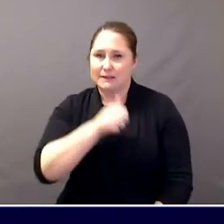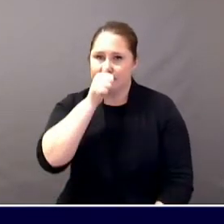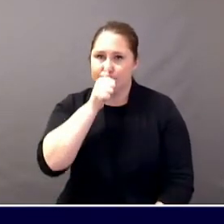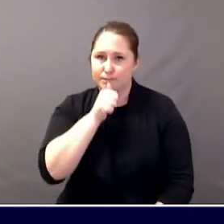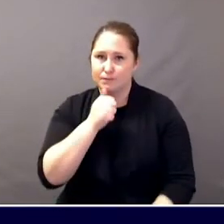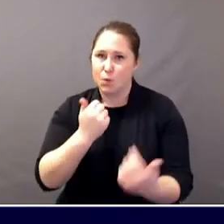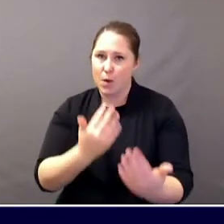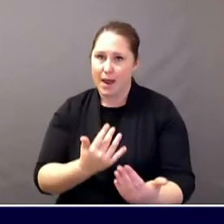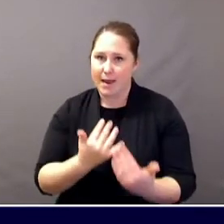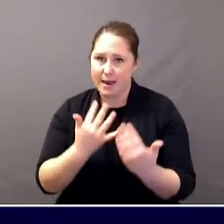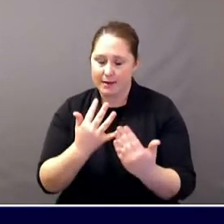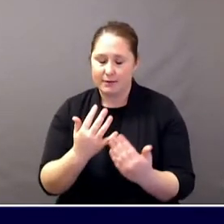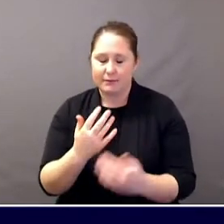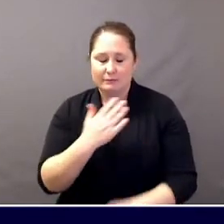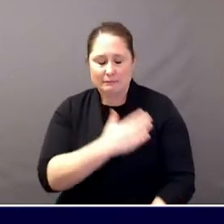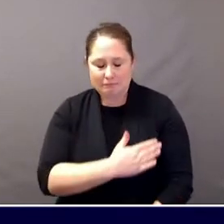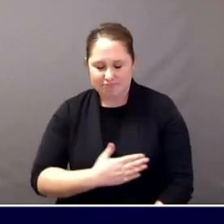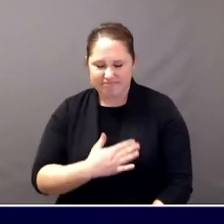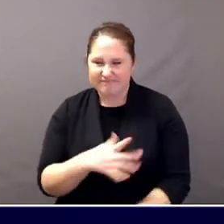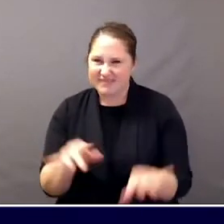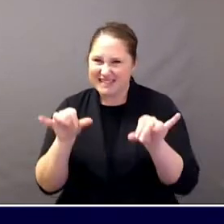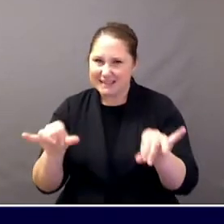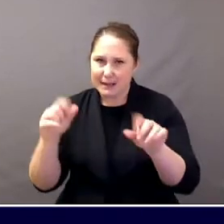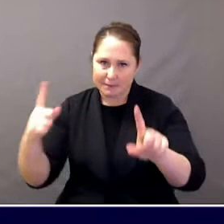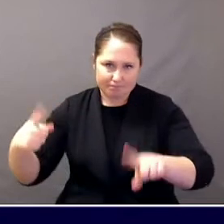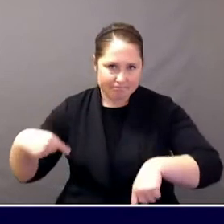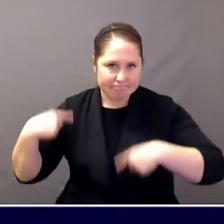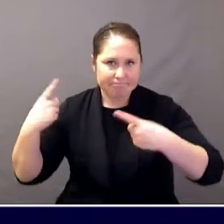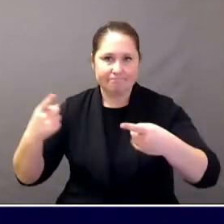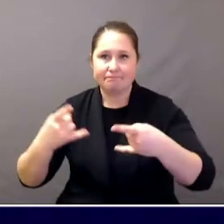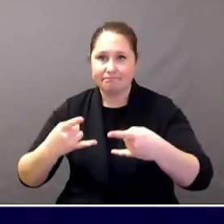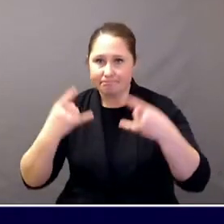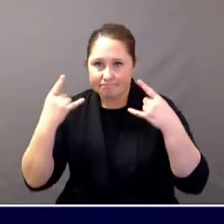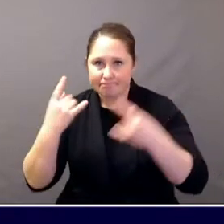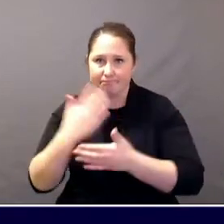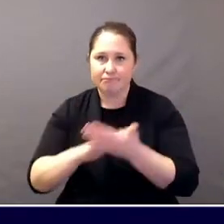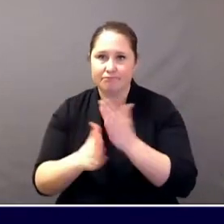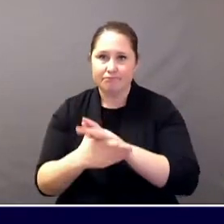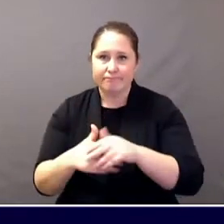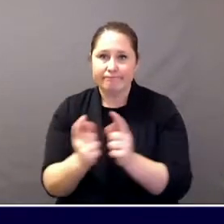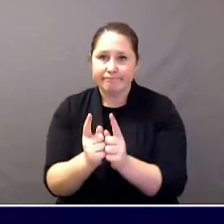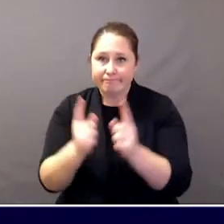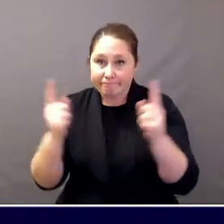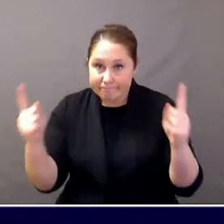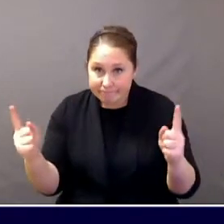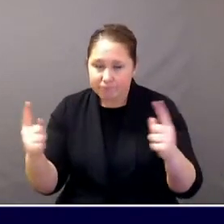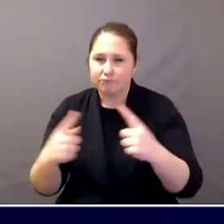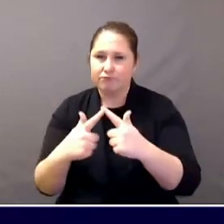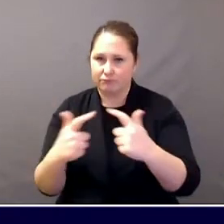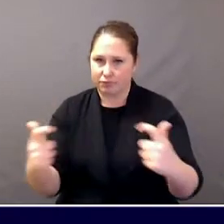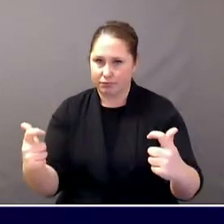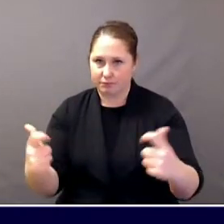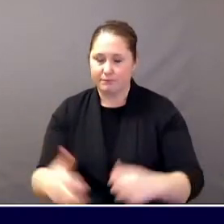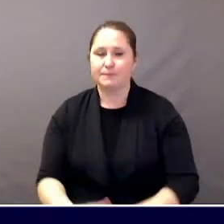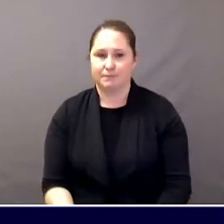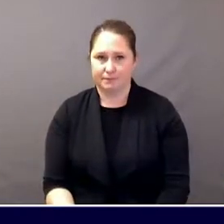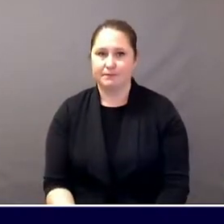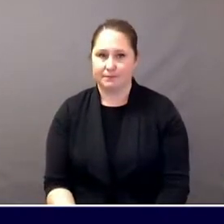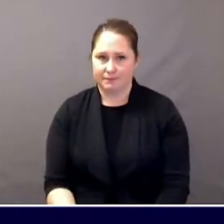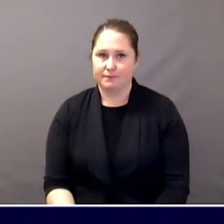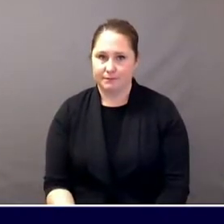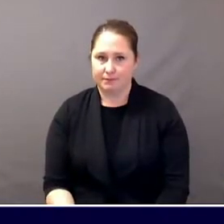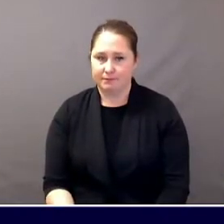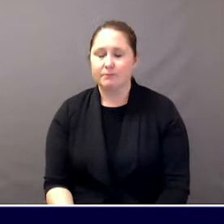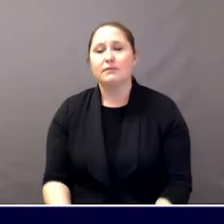and take every precaution, as I know most of you have been doing. We're starting with Maine people 70